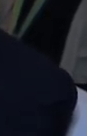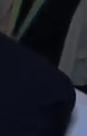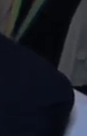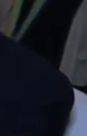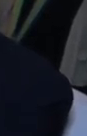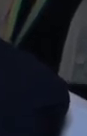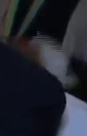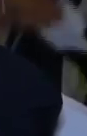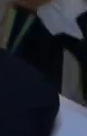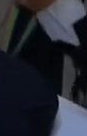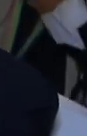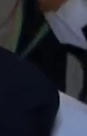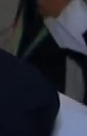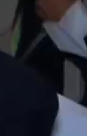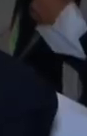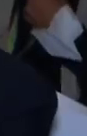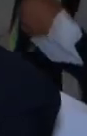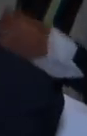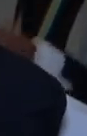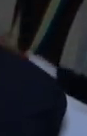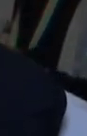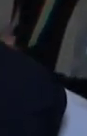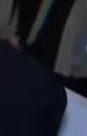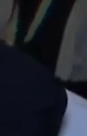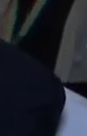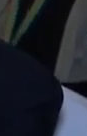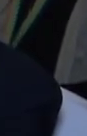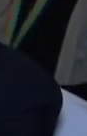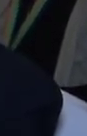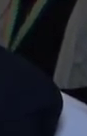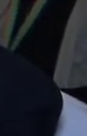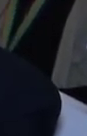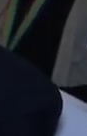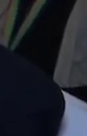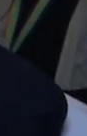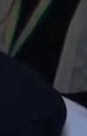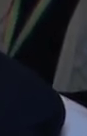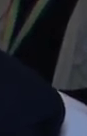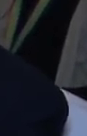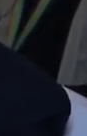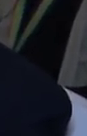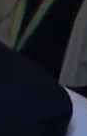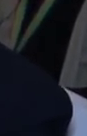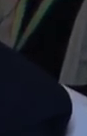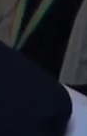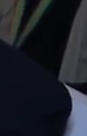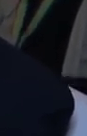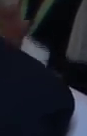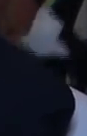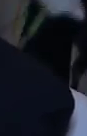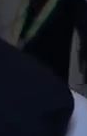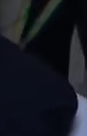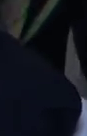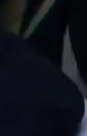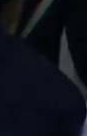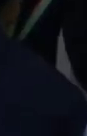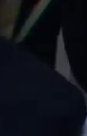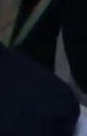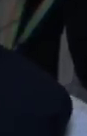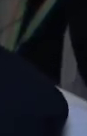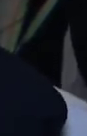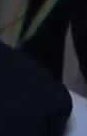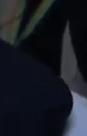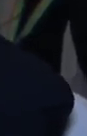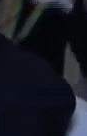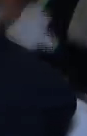perhaps the opposition parties who are not happy to take the matter to court, not to wait for the